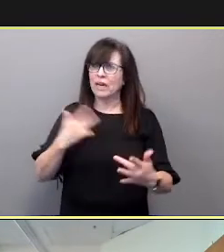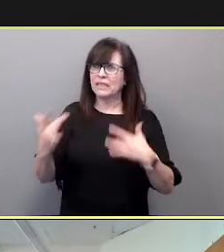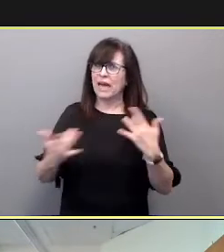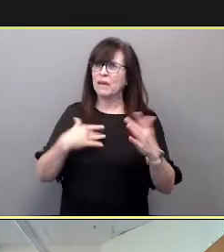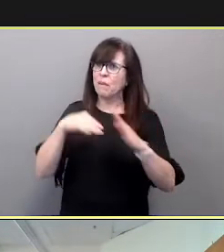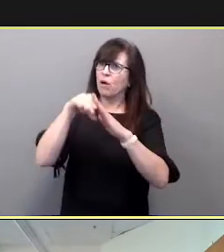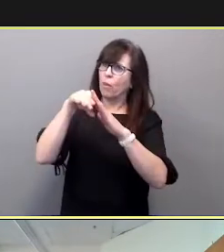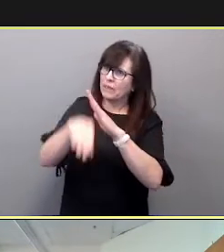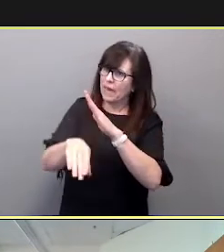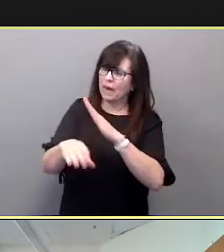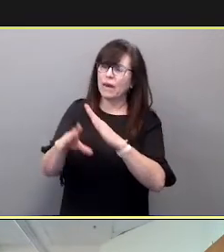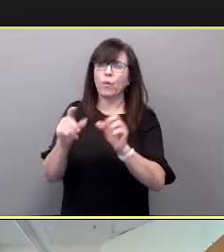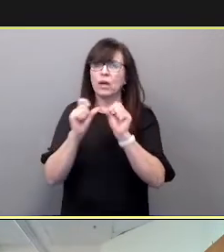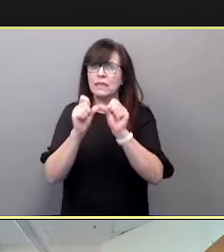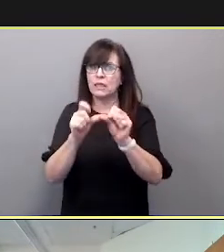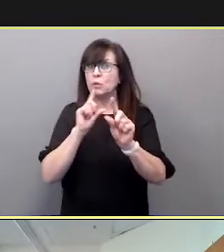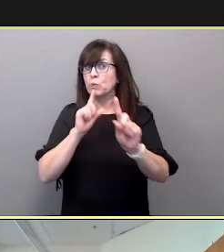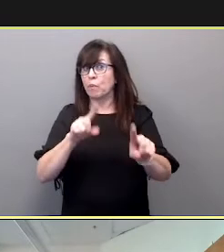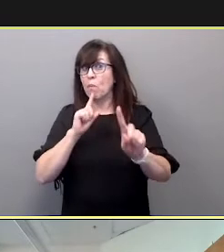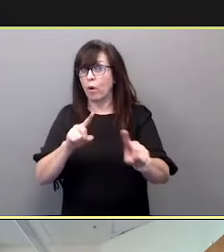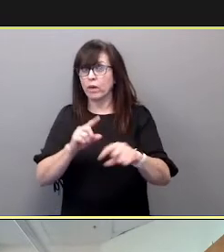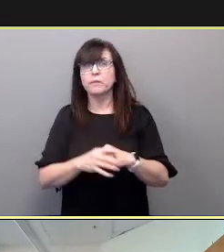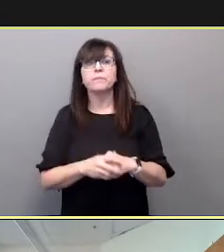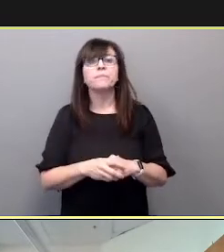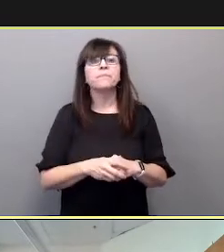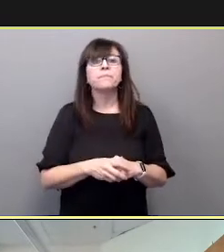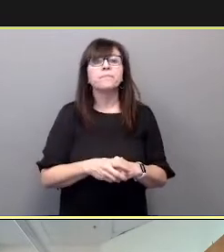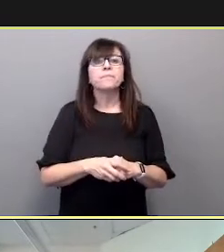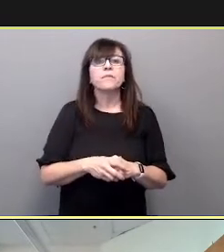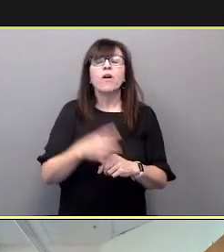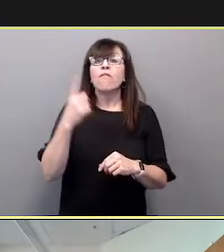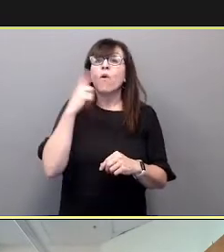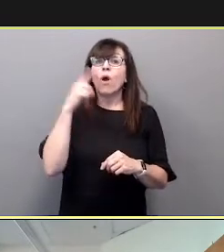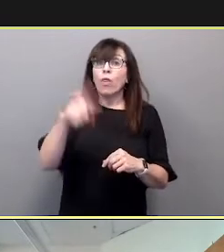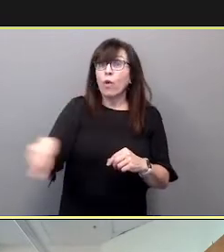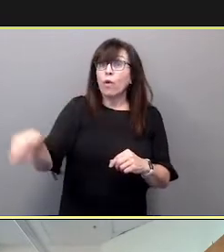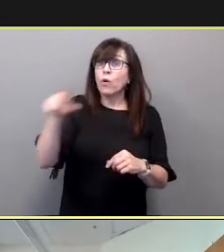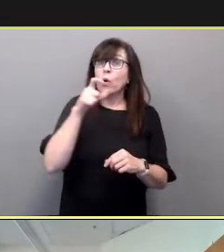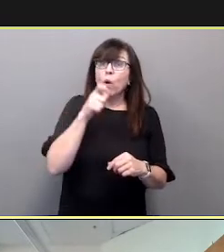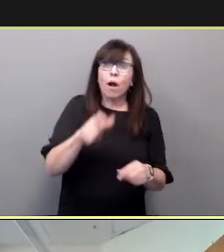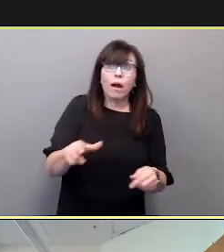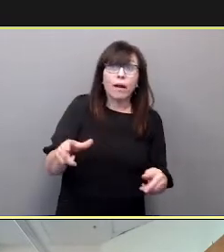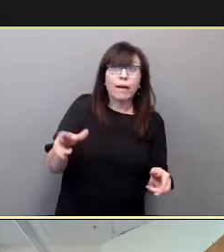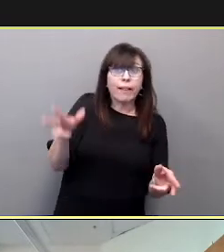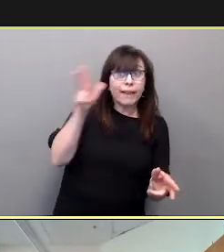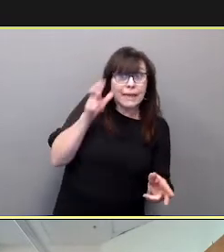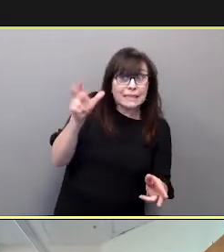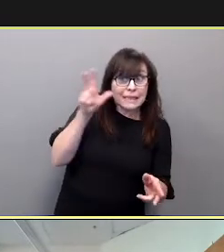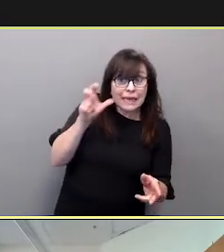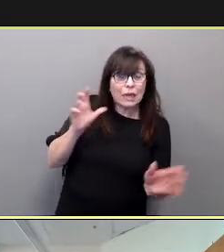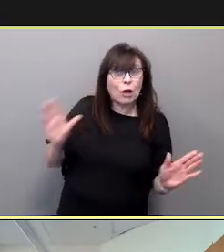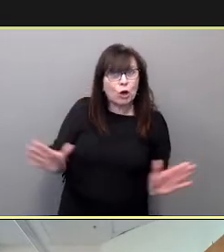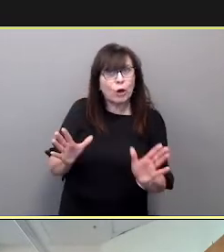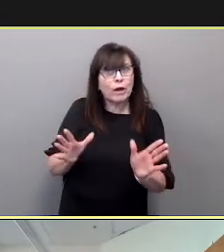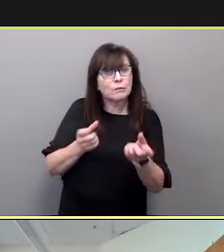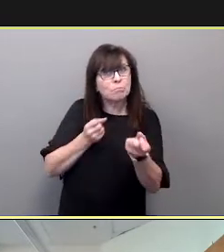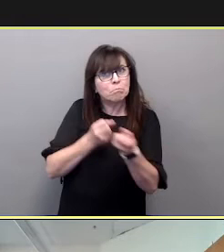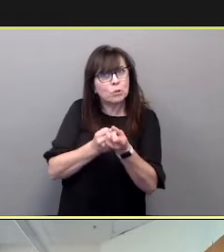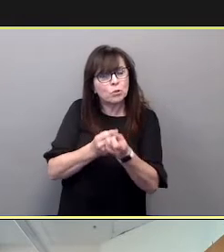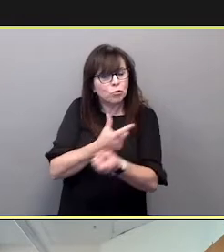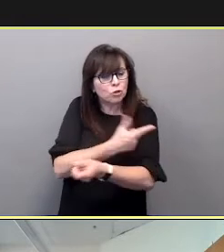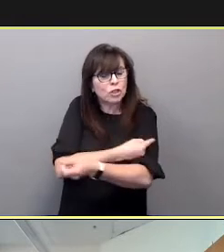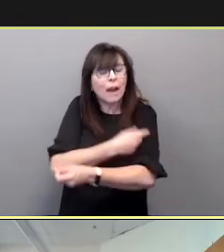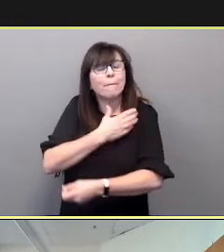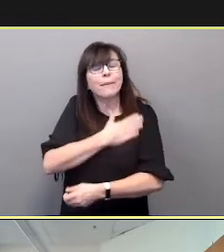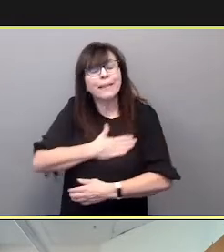and we'll continue to report on them. So again, for those of you who are listening, we encourage you to get your boosters. Thank